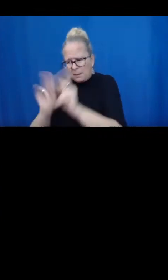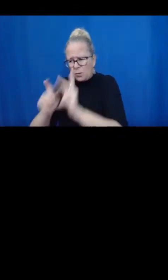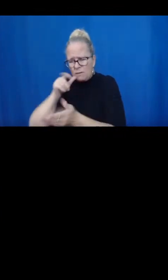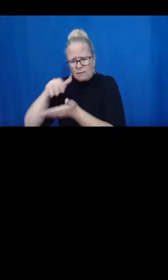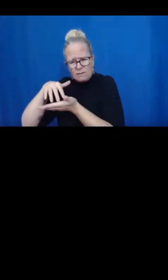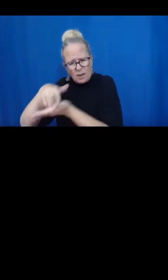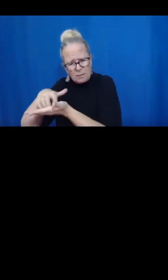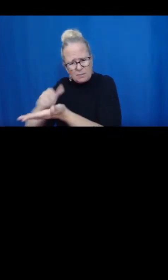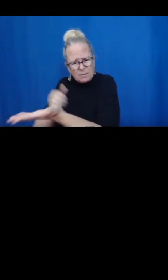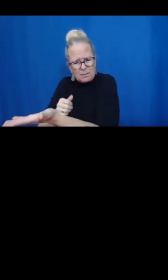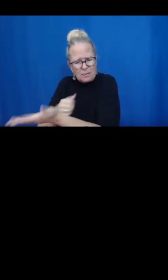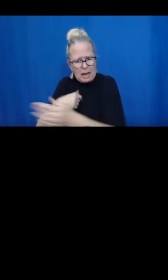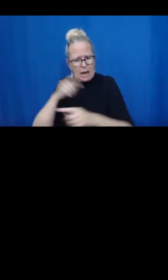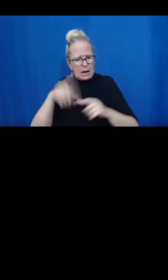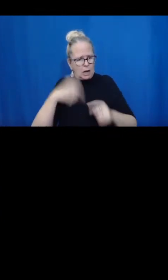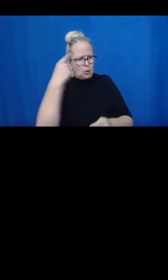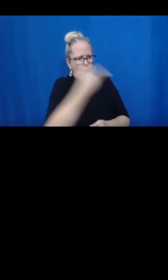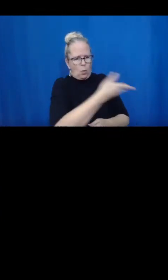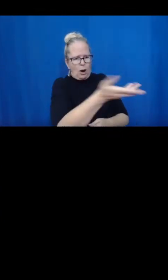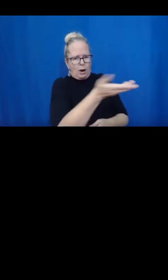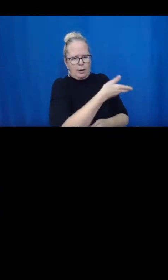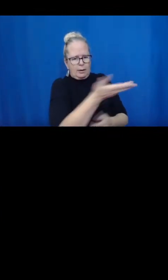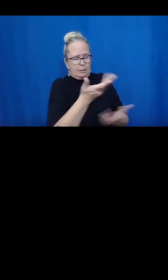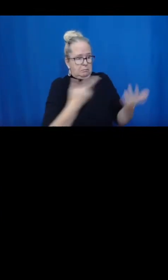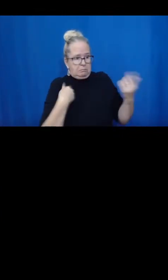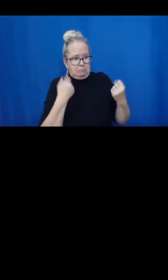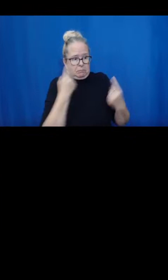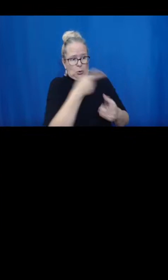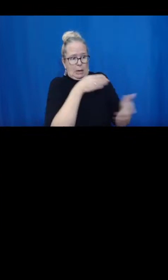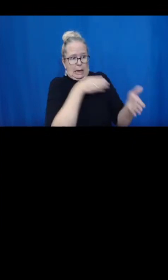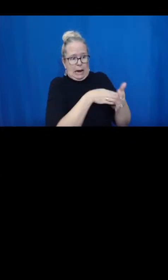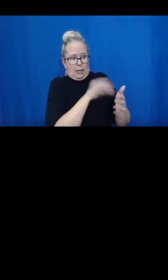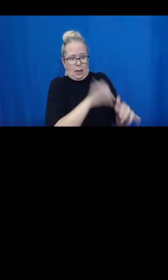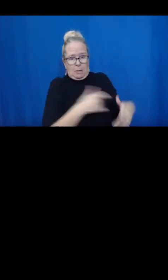will do whatever we can to protect you and your loved ones.